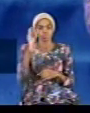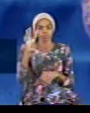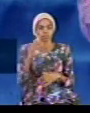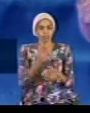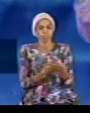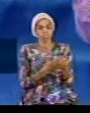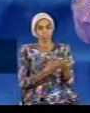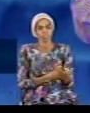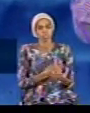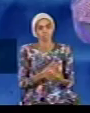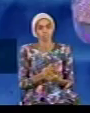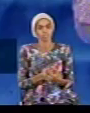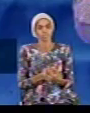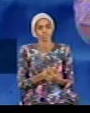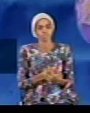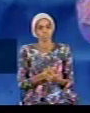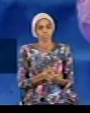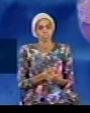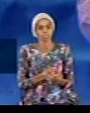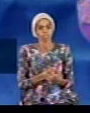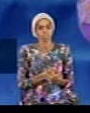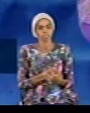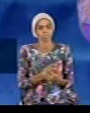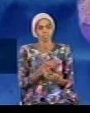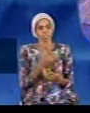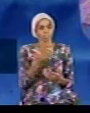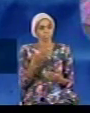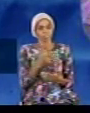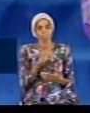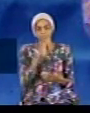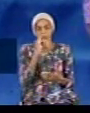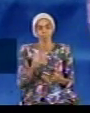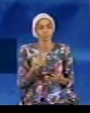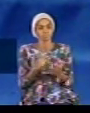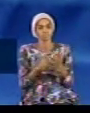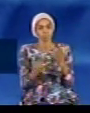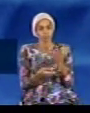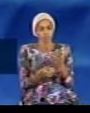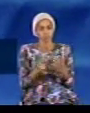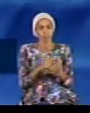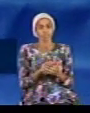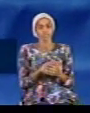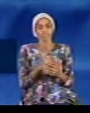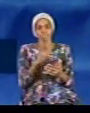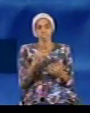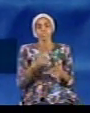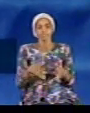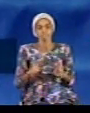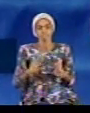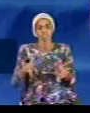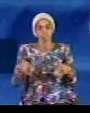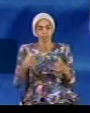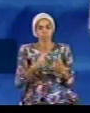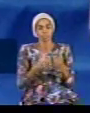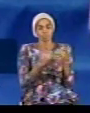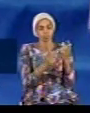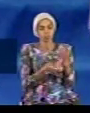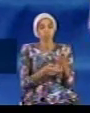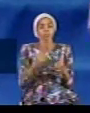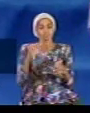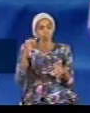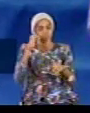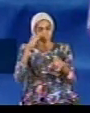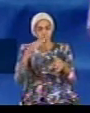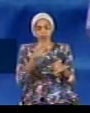is a crusade now. Let's go to this crusade. He said, okay. And we were here. Well, what